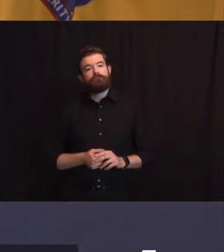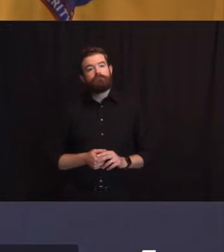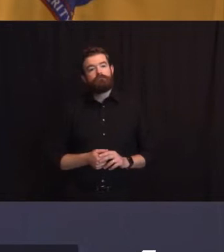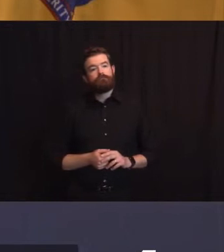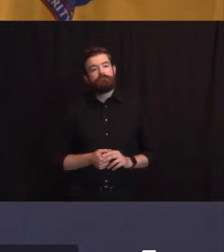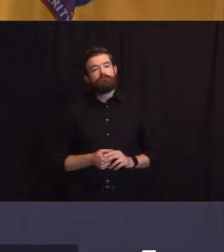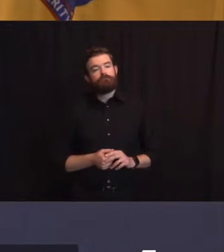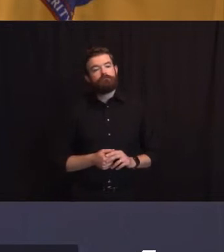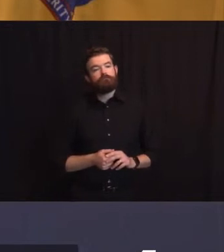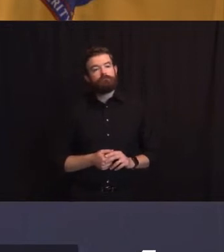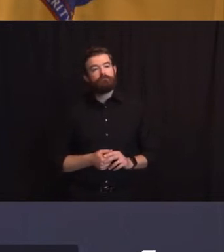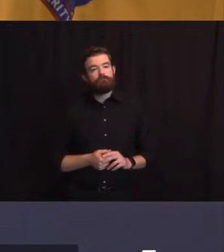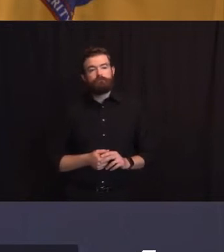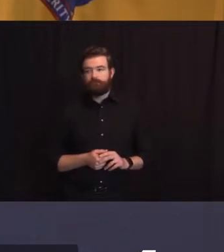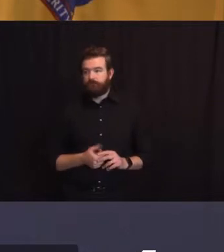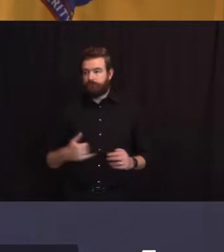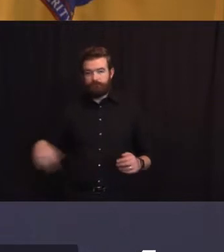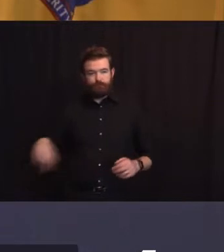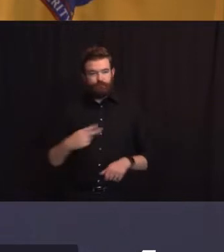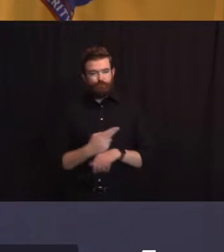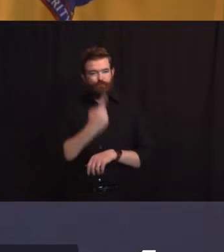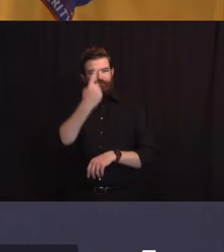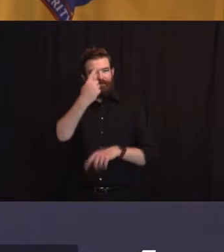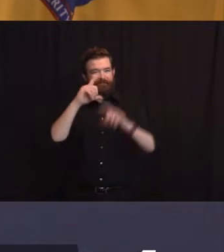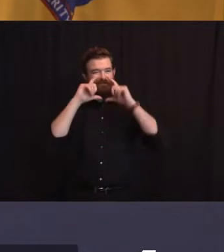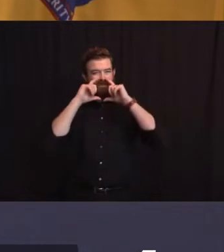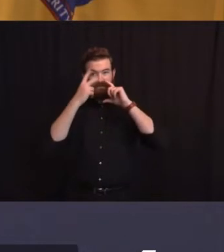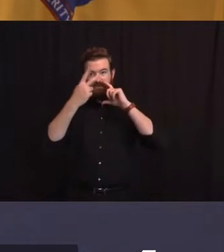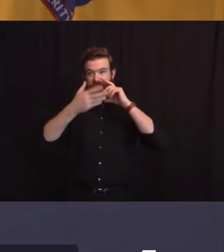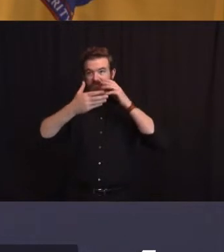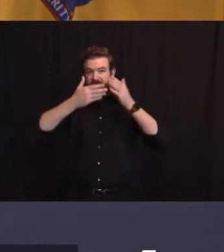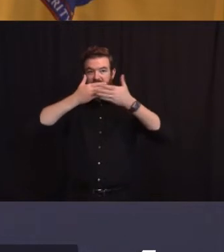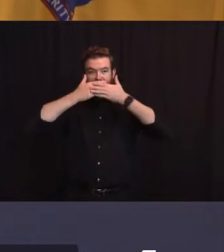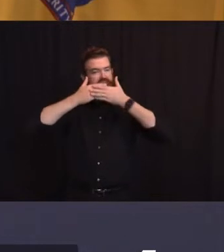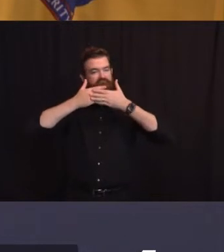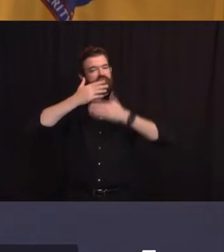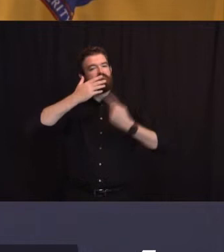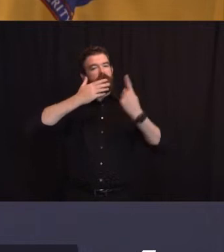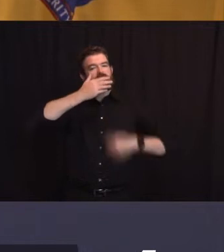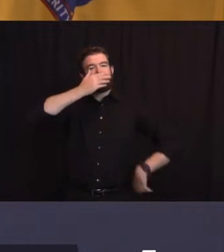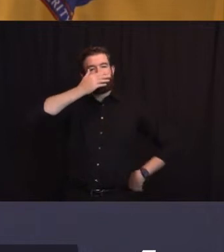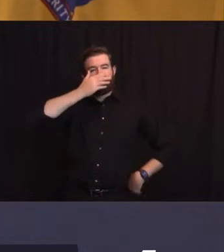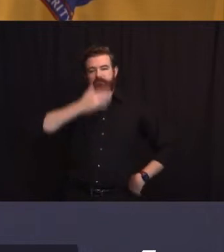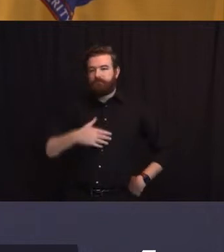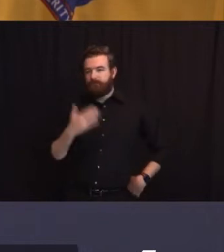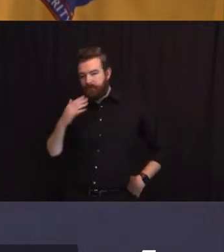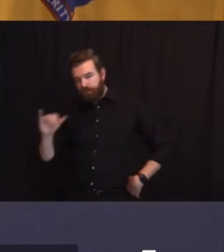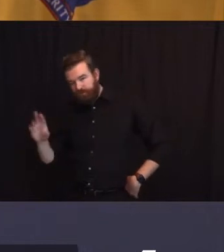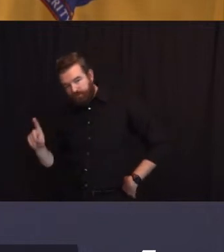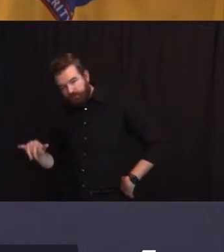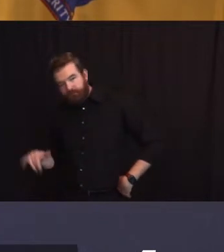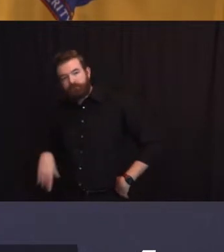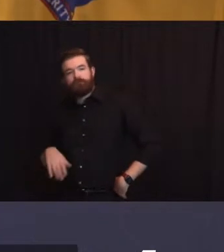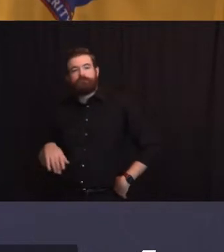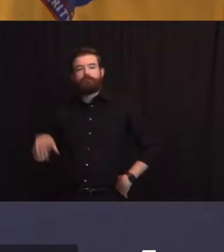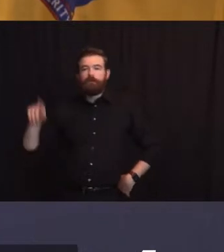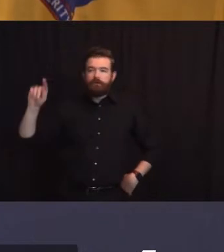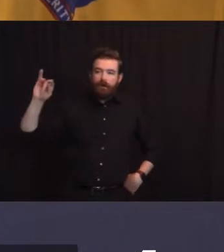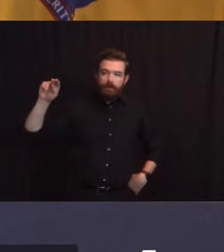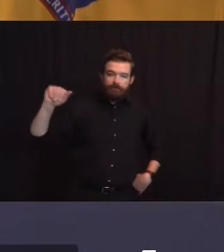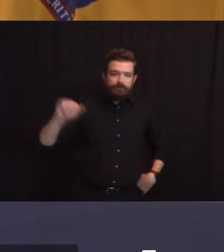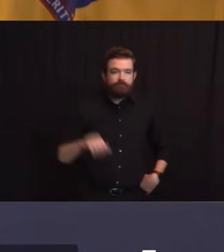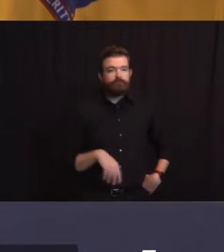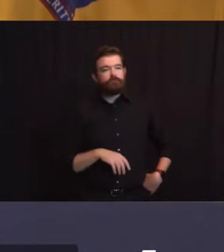Judy, Tina, thank you as always. Pat, likewise. Paramel, Dan, team. Matt, Councilman, sorry to